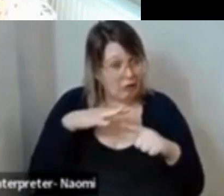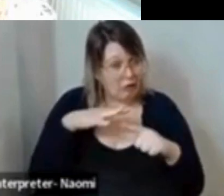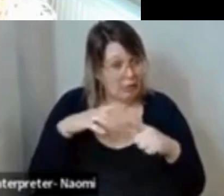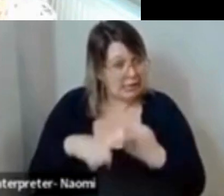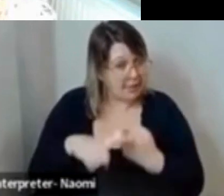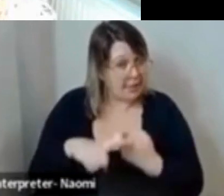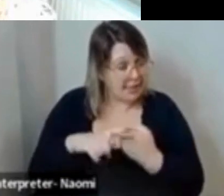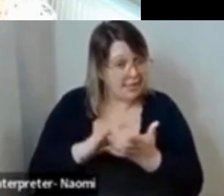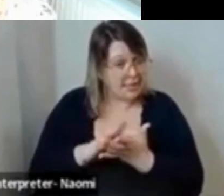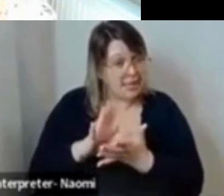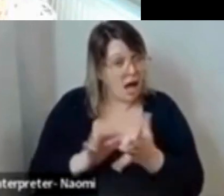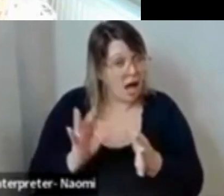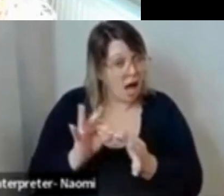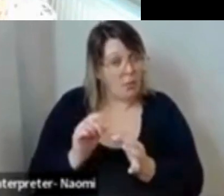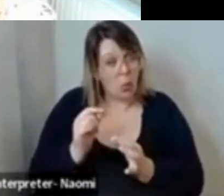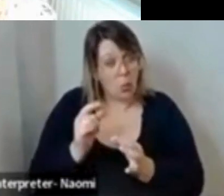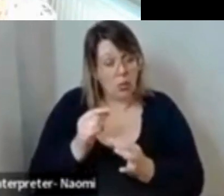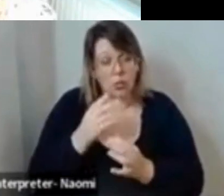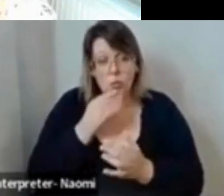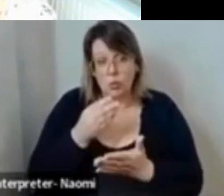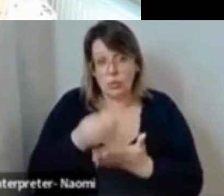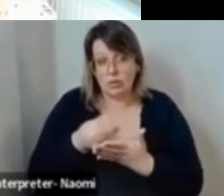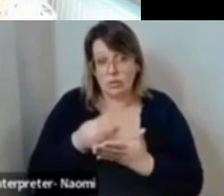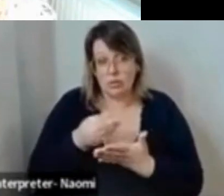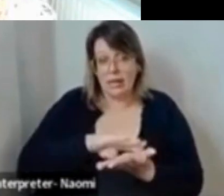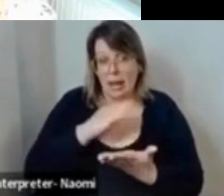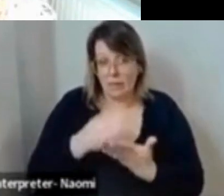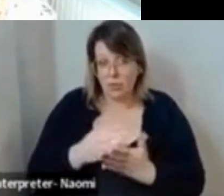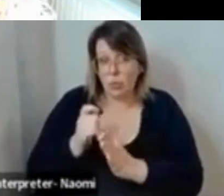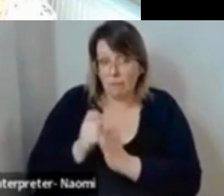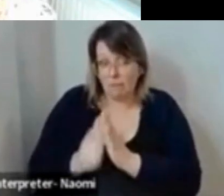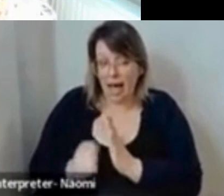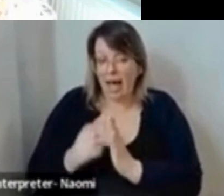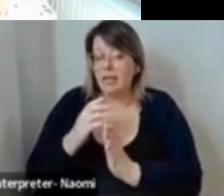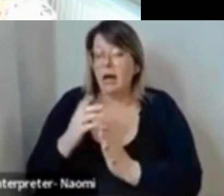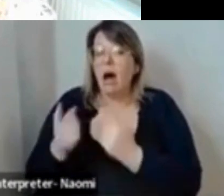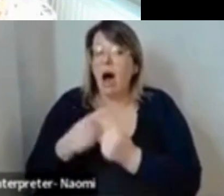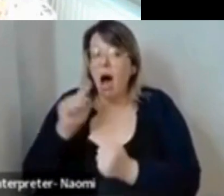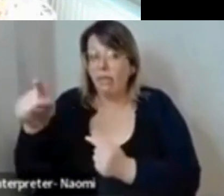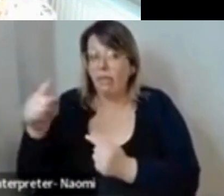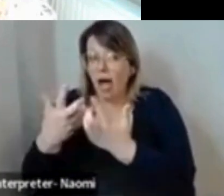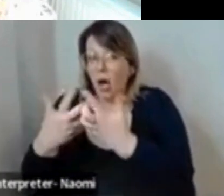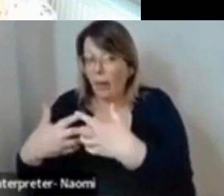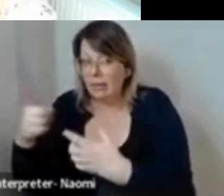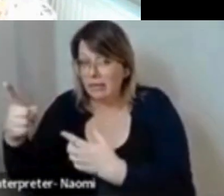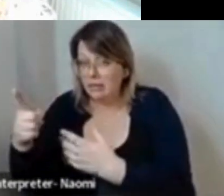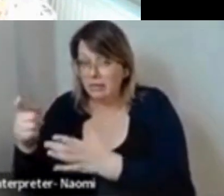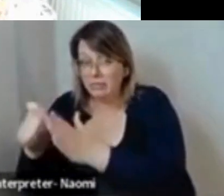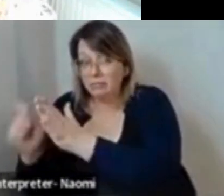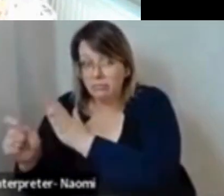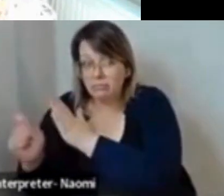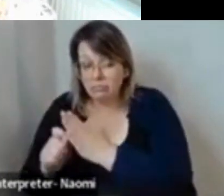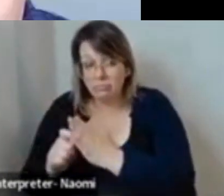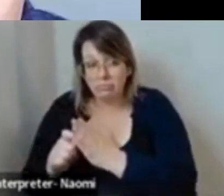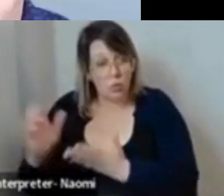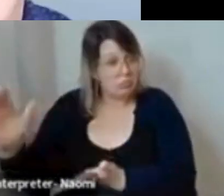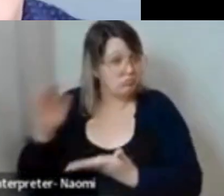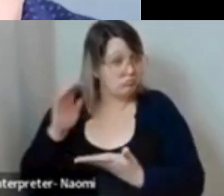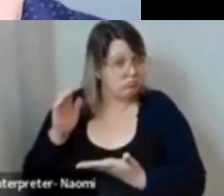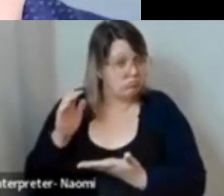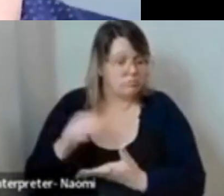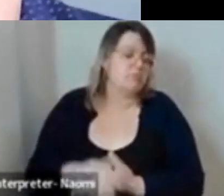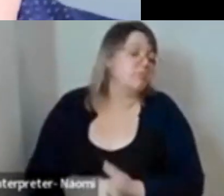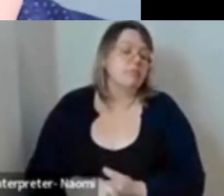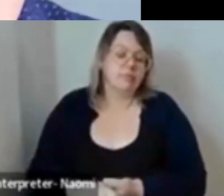that hubs could potentially use the capital grant to purchase used equipment from another hub if it meets their needs in the area? As